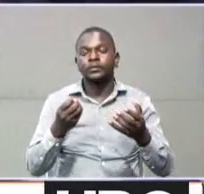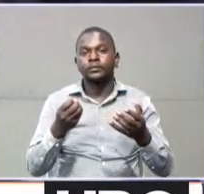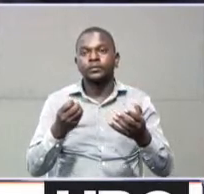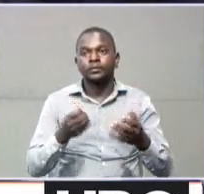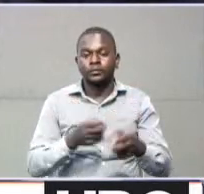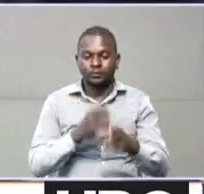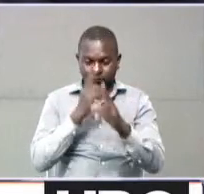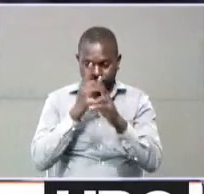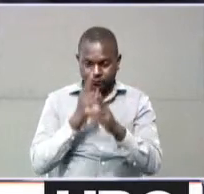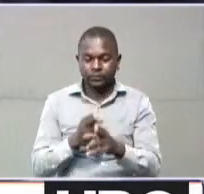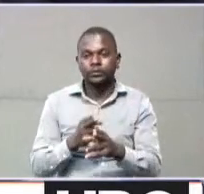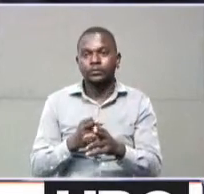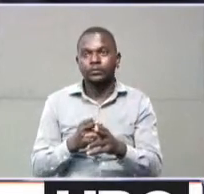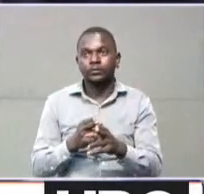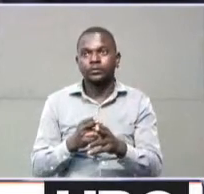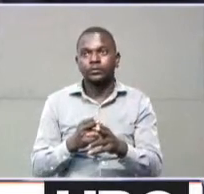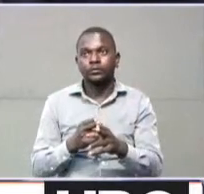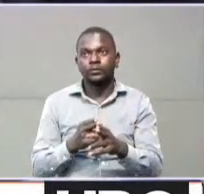the honorable